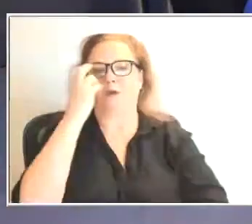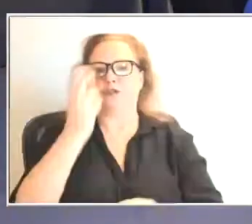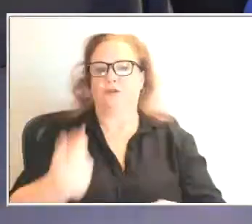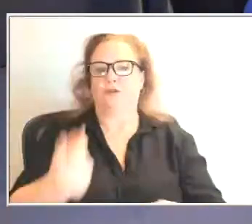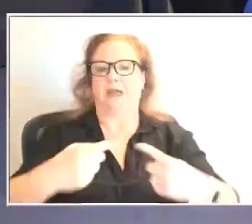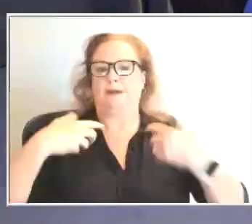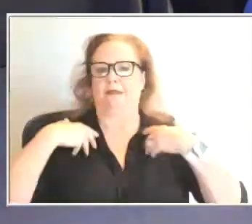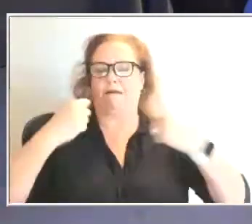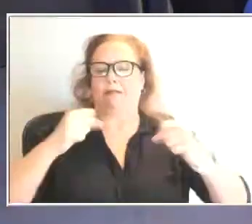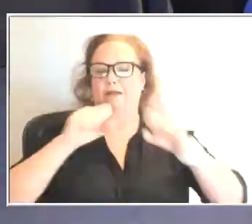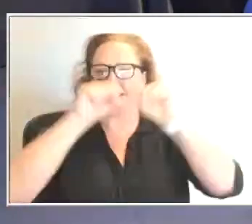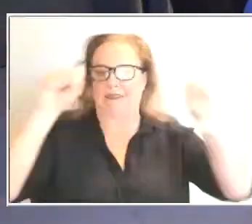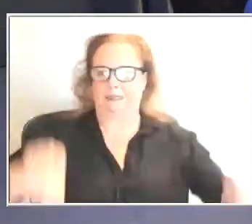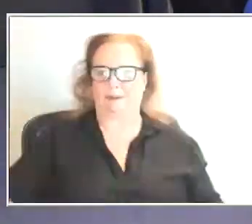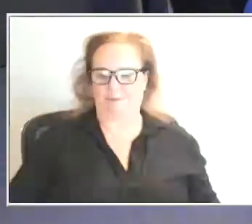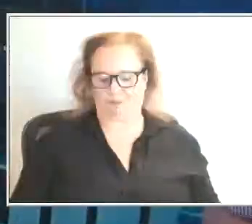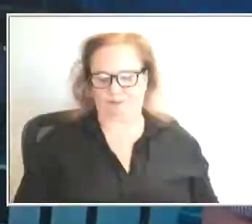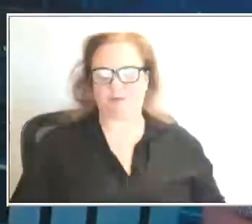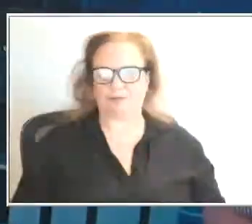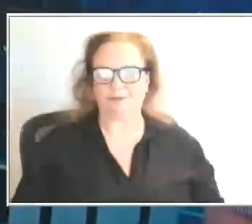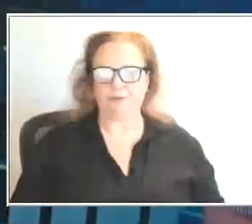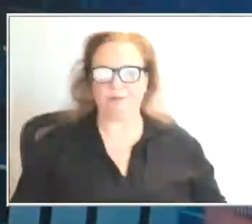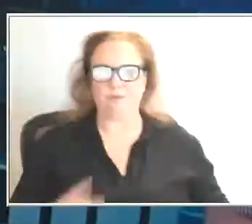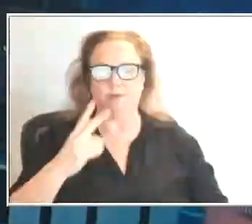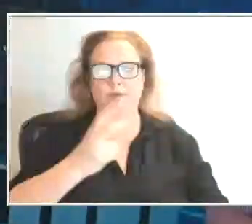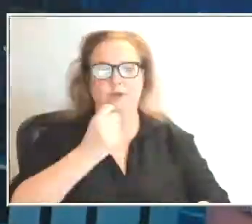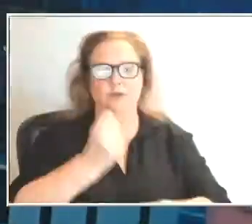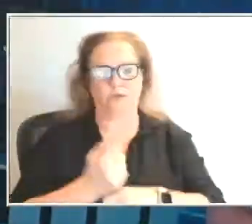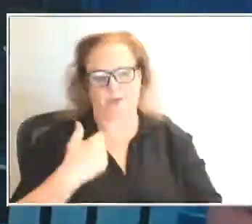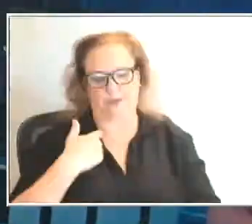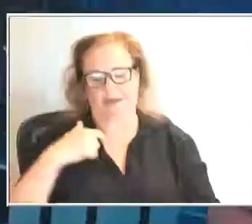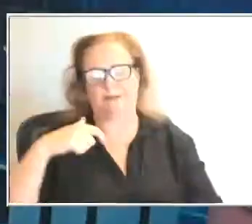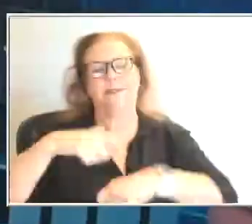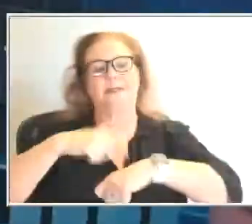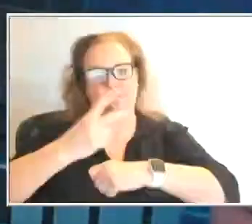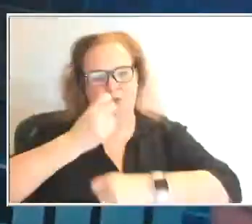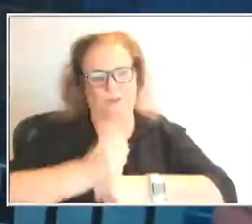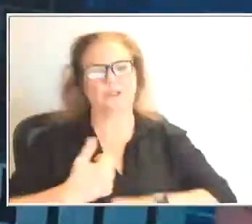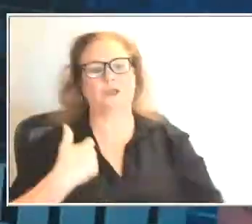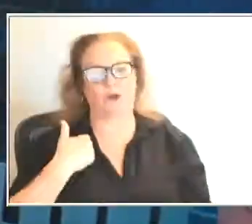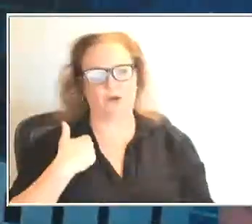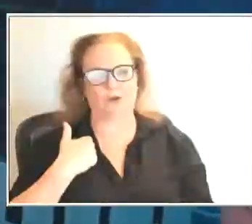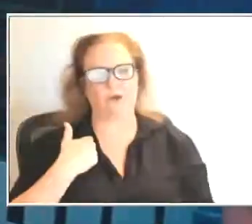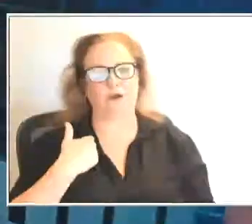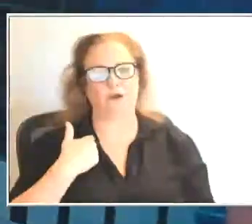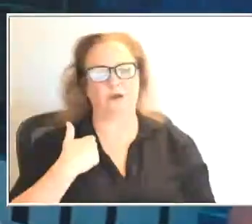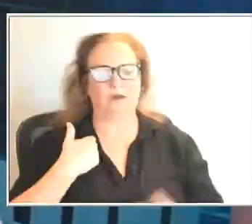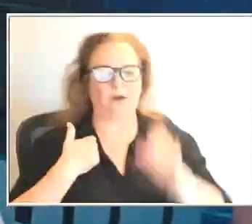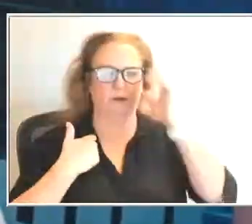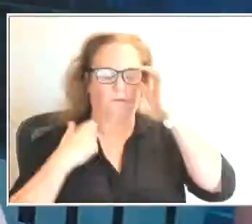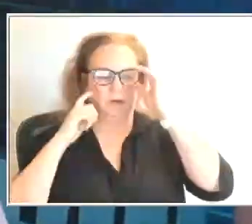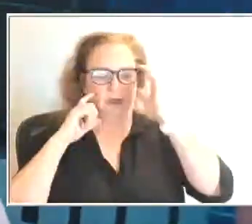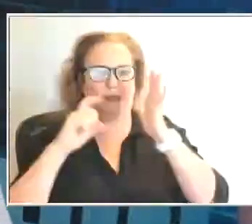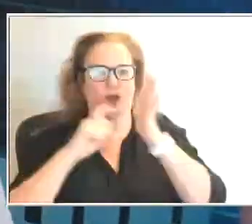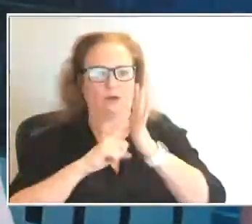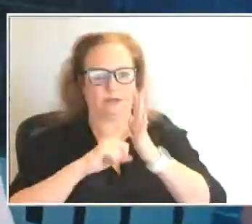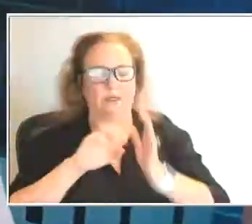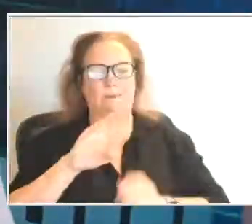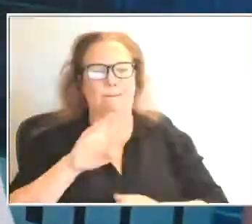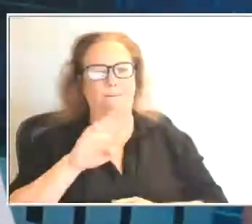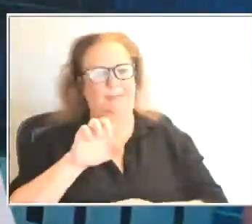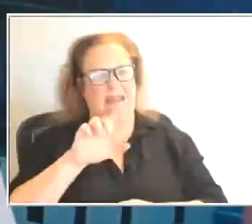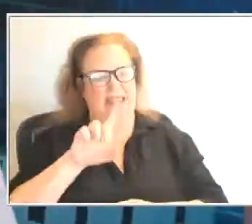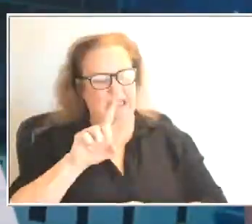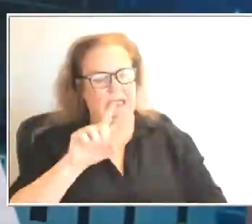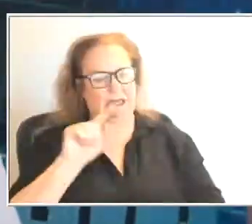begin with. Well, 2 years ago, about this time, I noticed some blood in my urine, and the